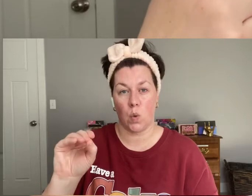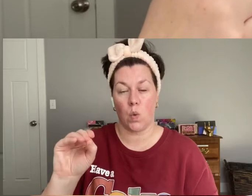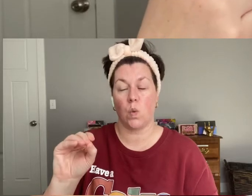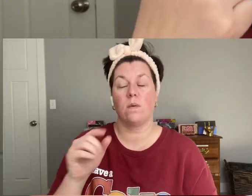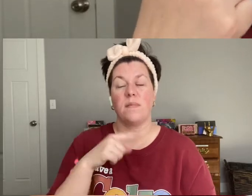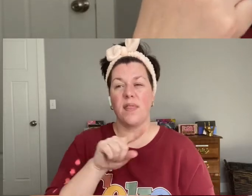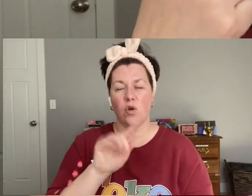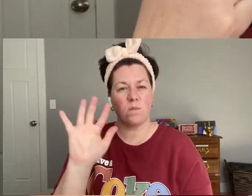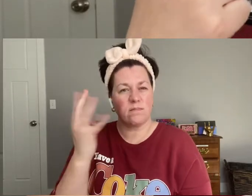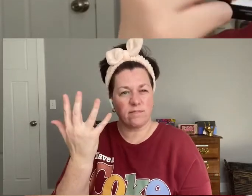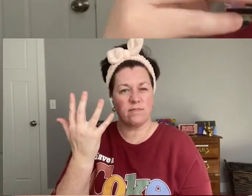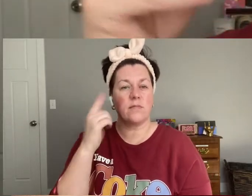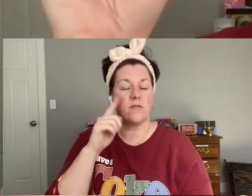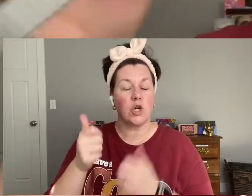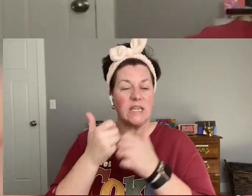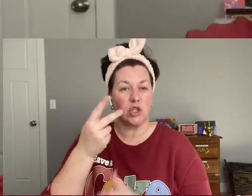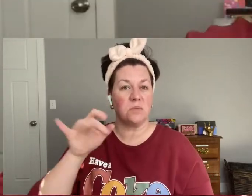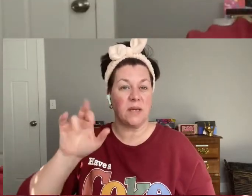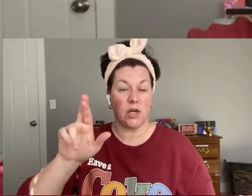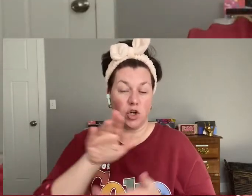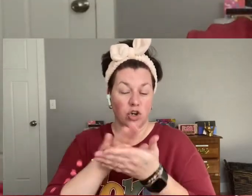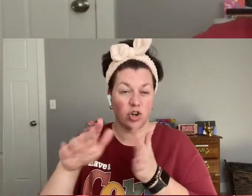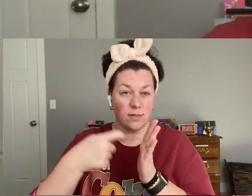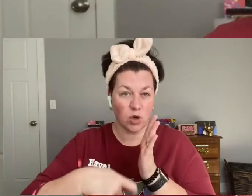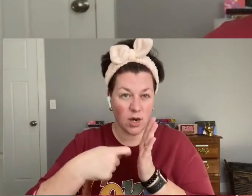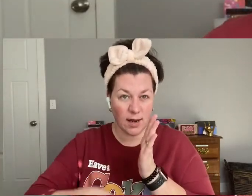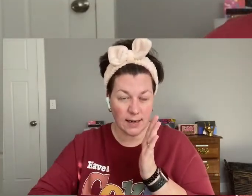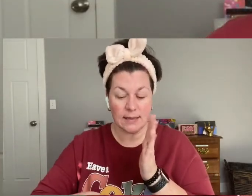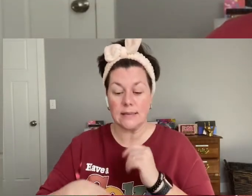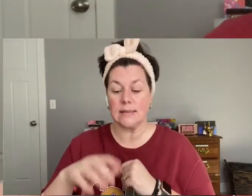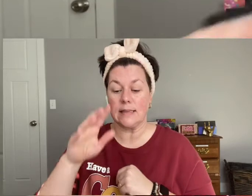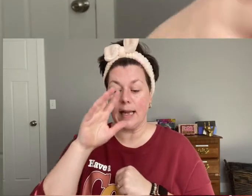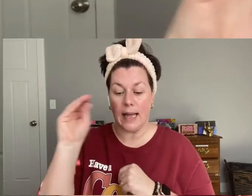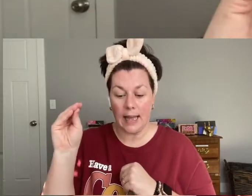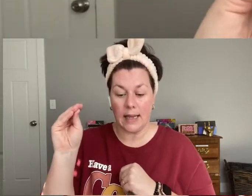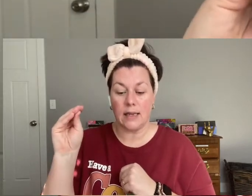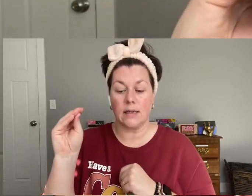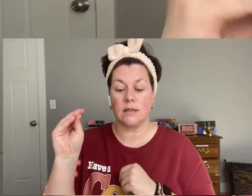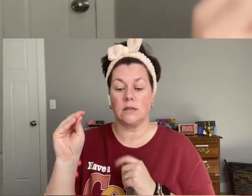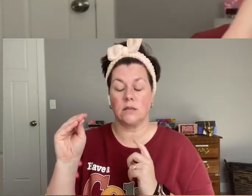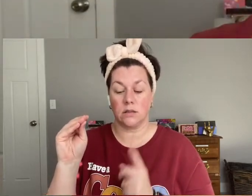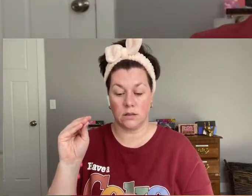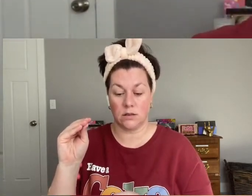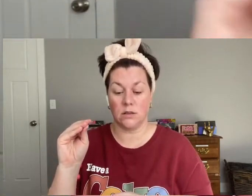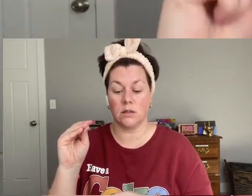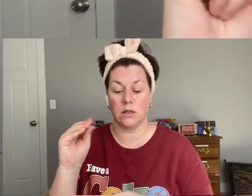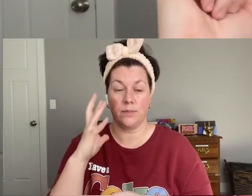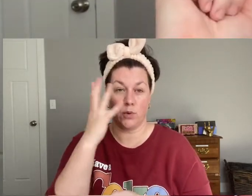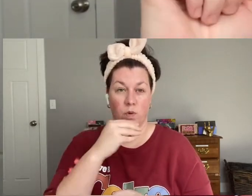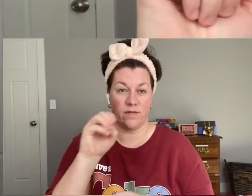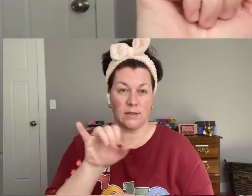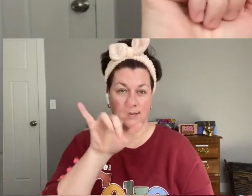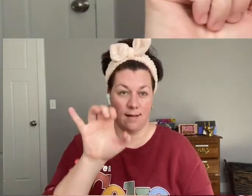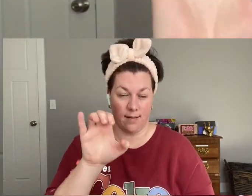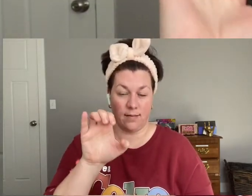nice thin band that makes them very easy to use. Okay, then Alter Ego. These are some of my